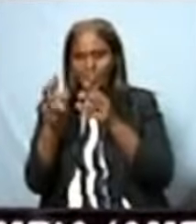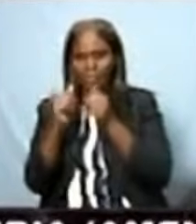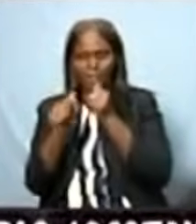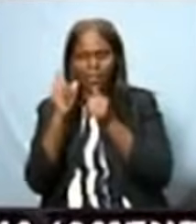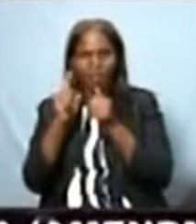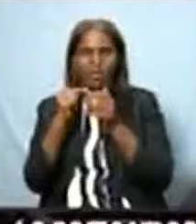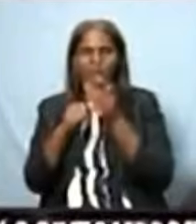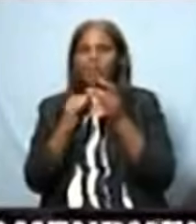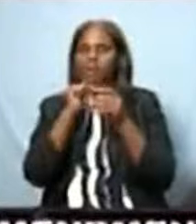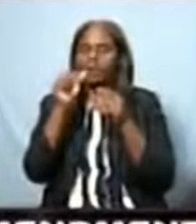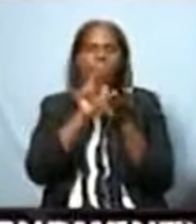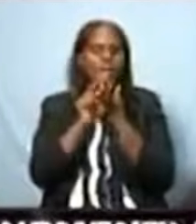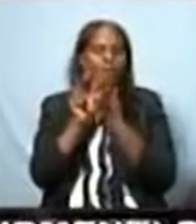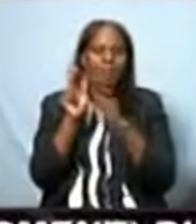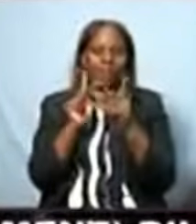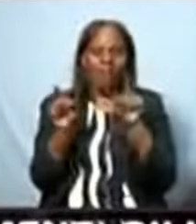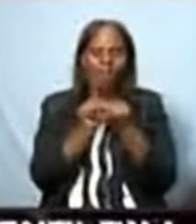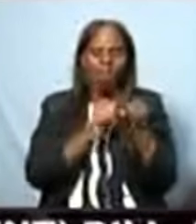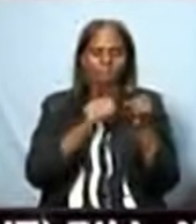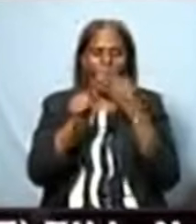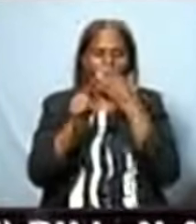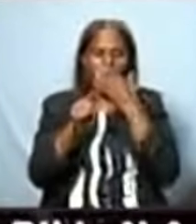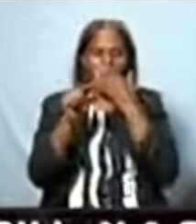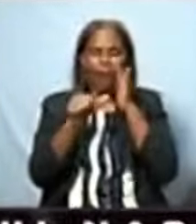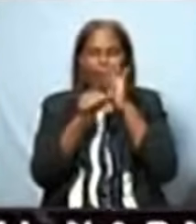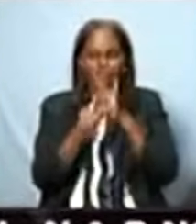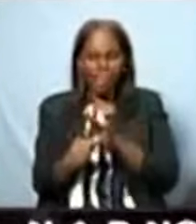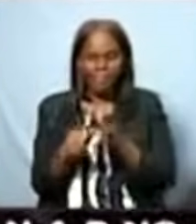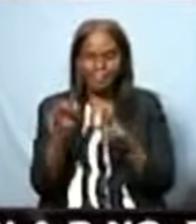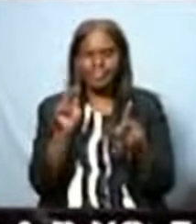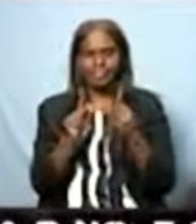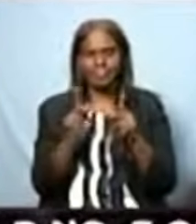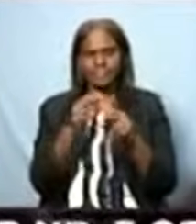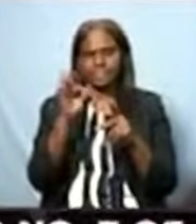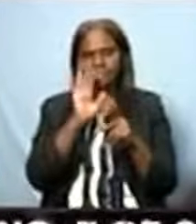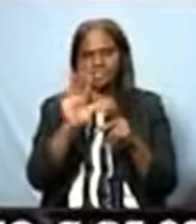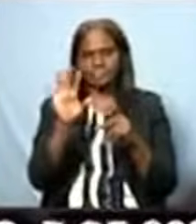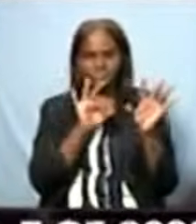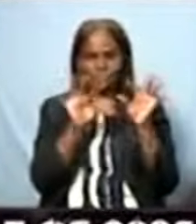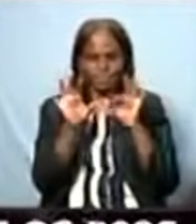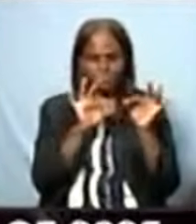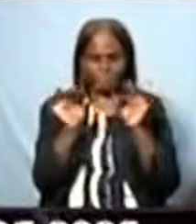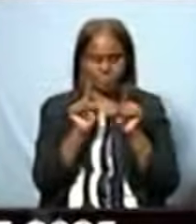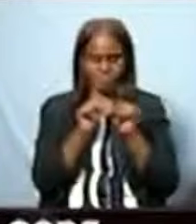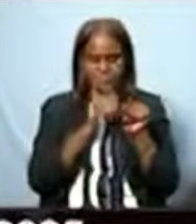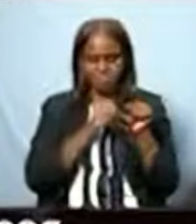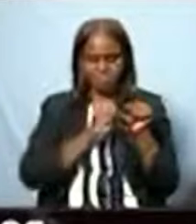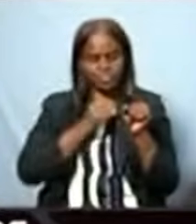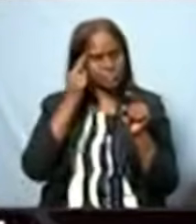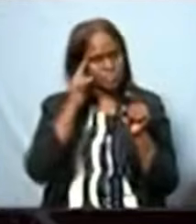is not approved by the people, and that deprives the people of the choice. And